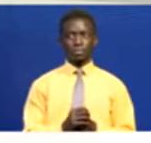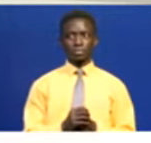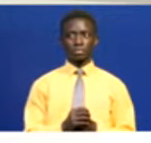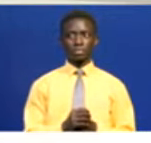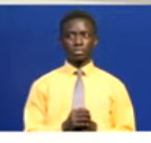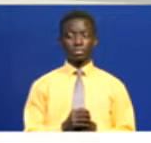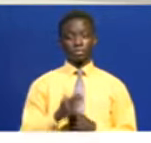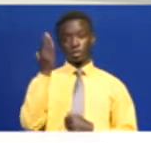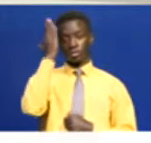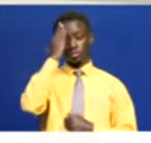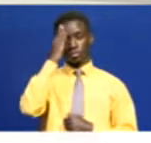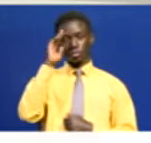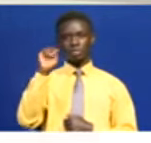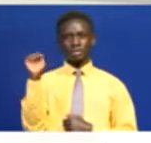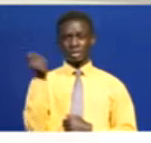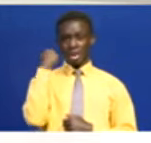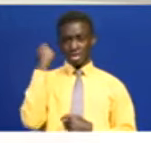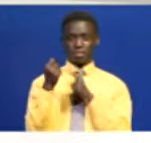Kenya